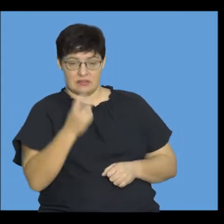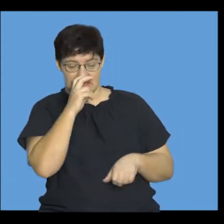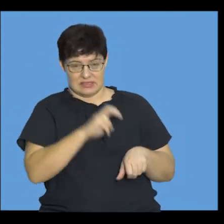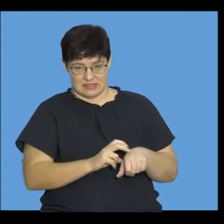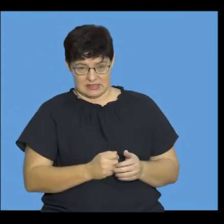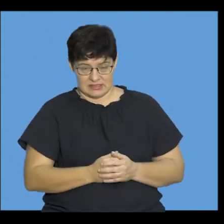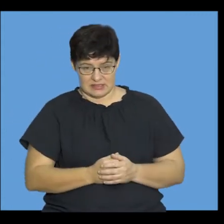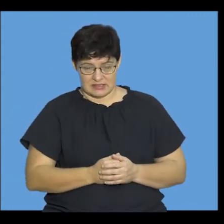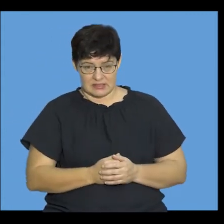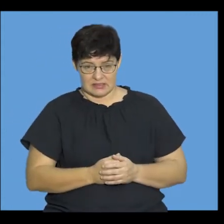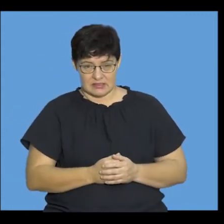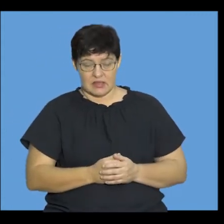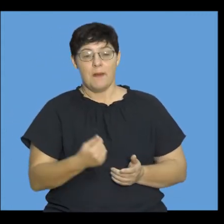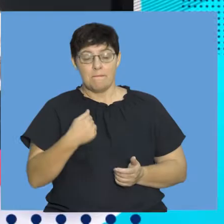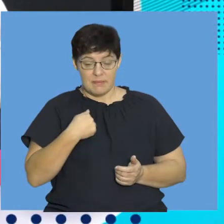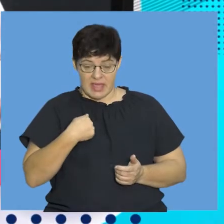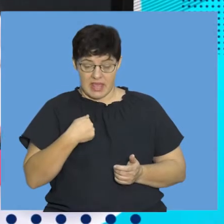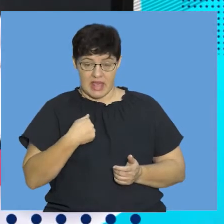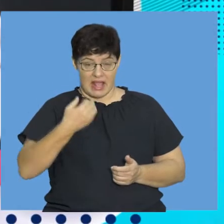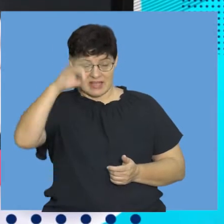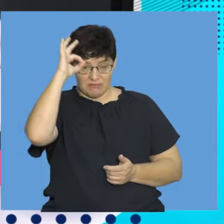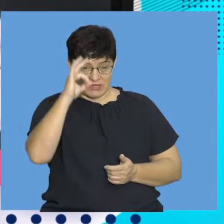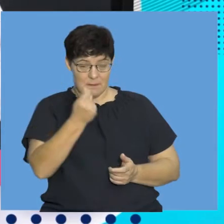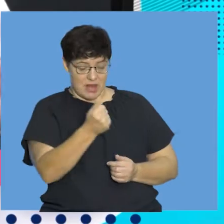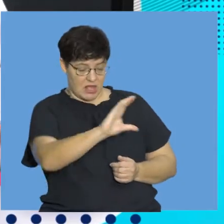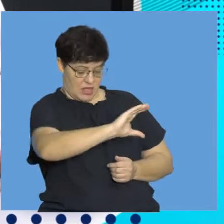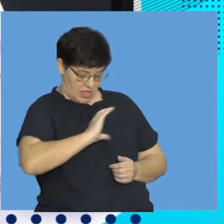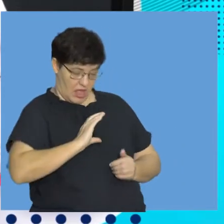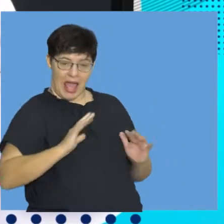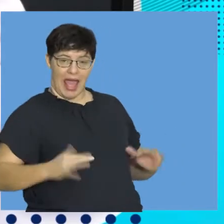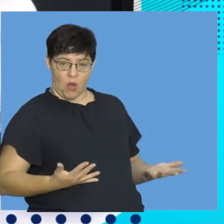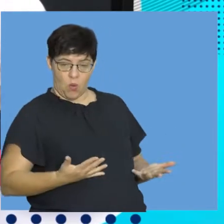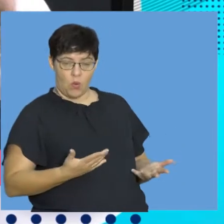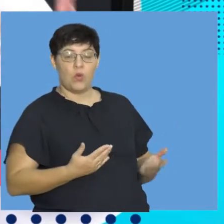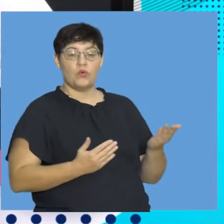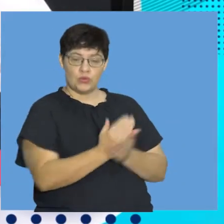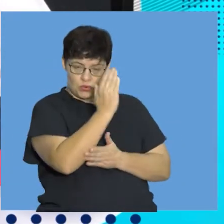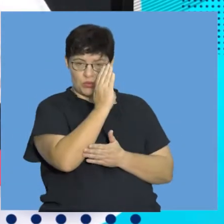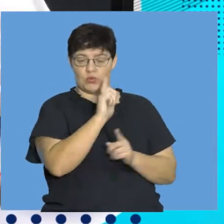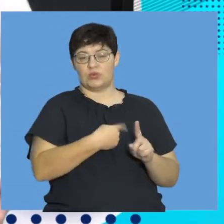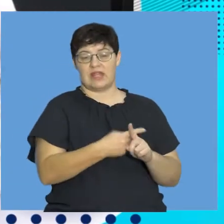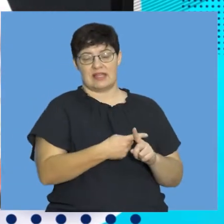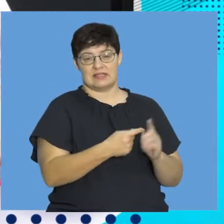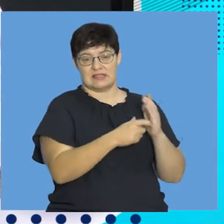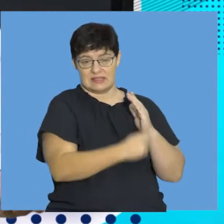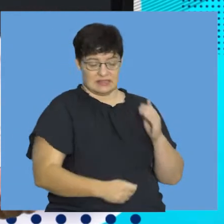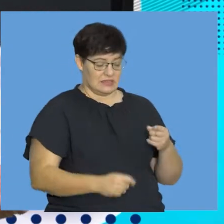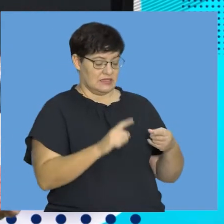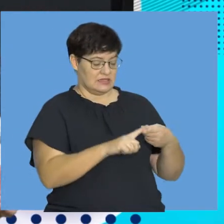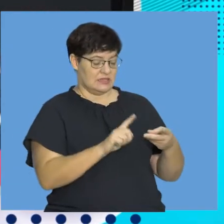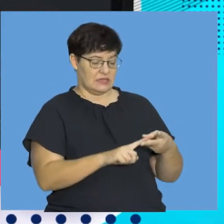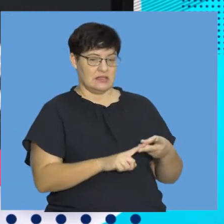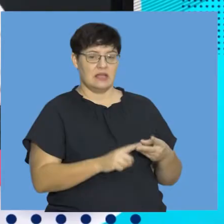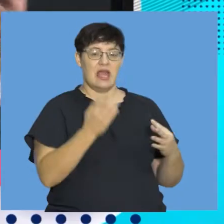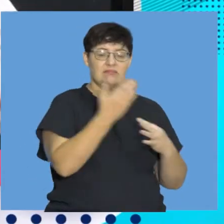government expecting to get its money from? Obviously, in the form of taxation, direct taxation, indirect